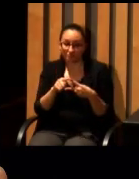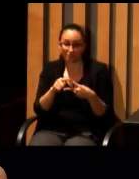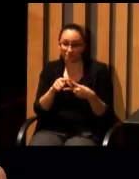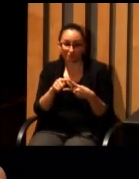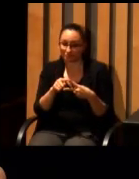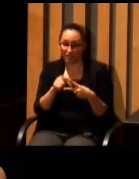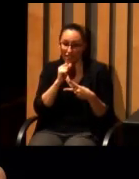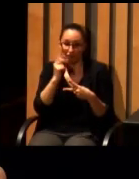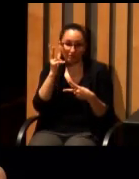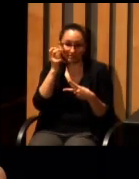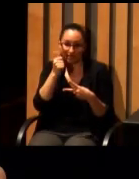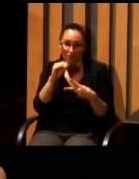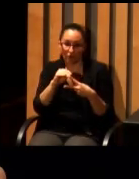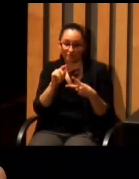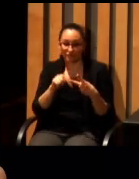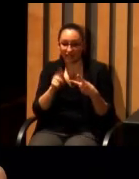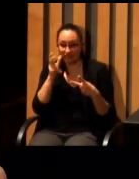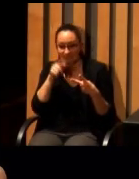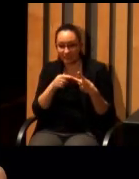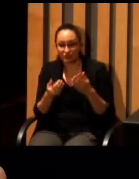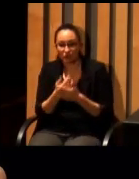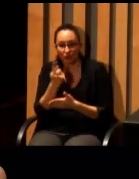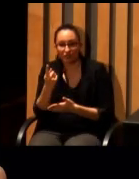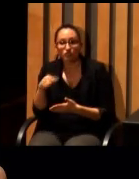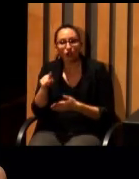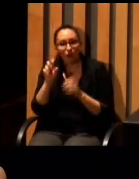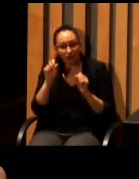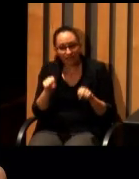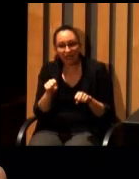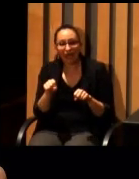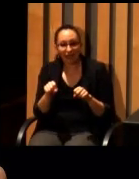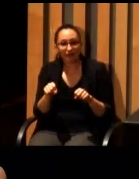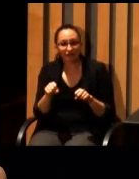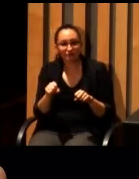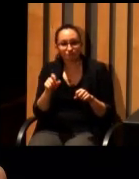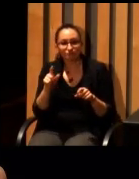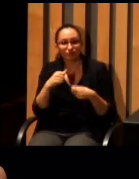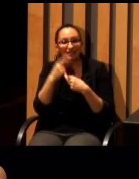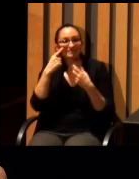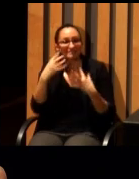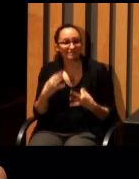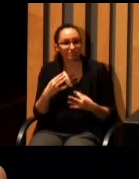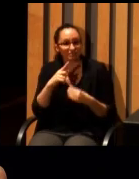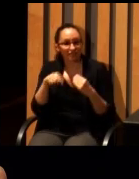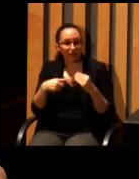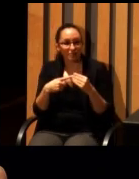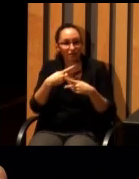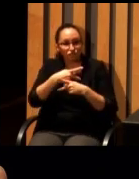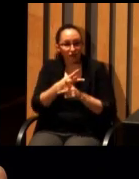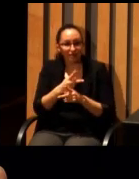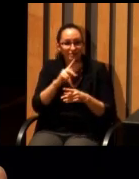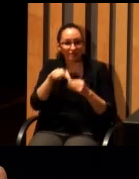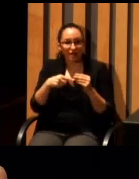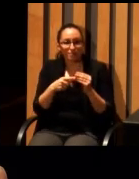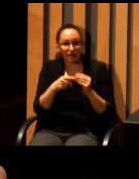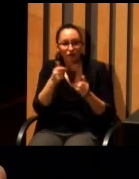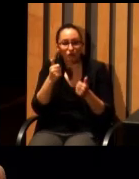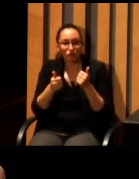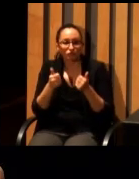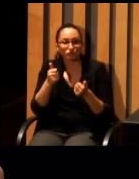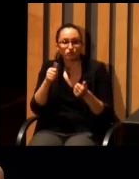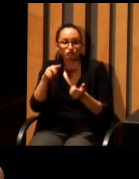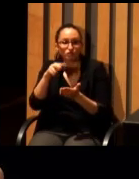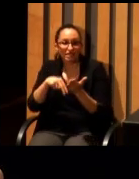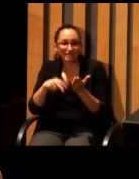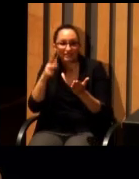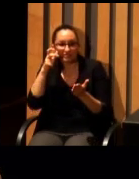the newer station, news station. So there's things that you can show in terms of your support or non-support of some of